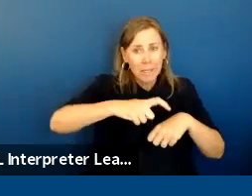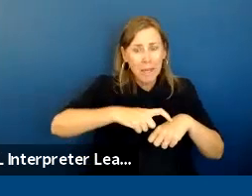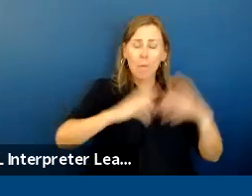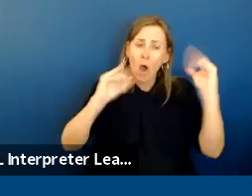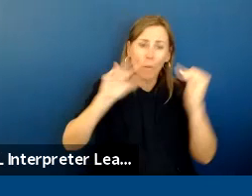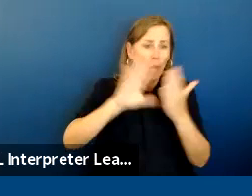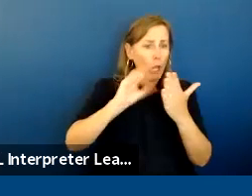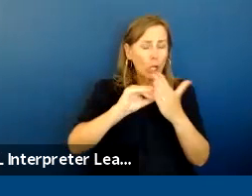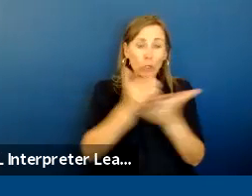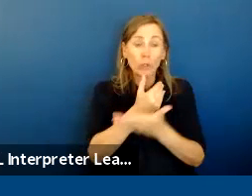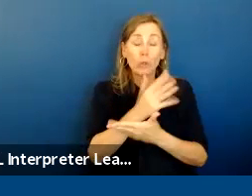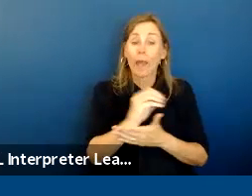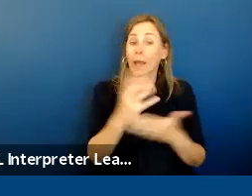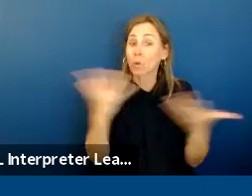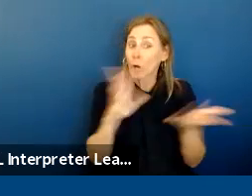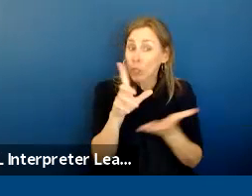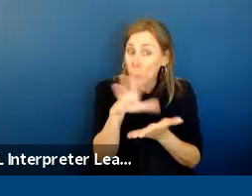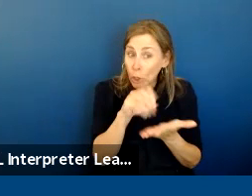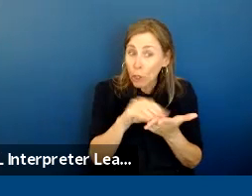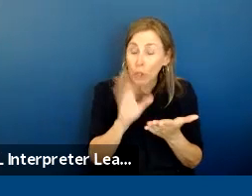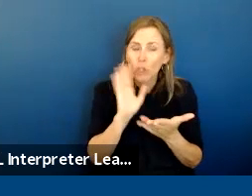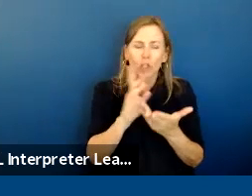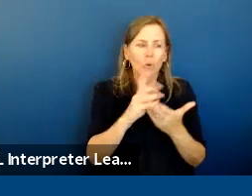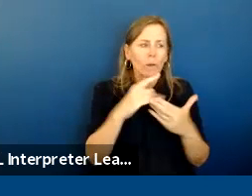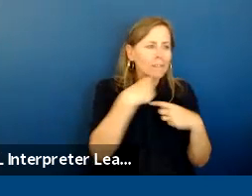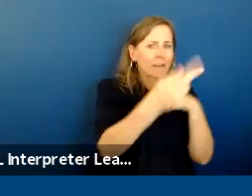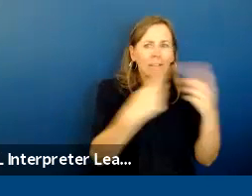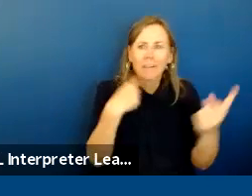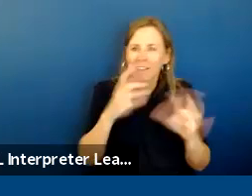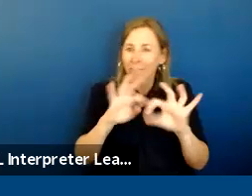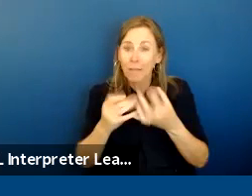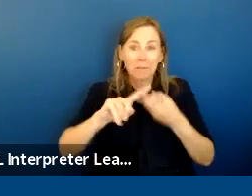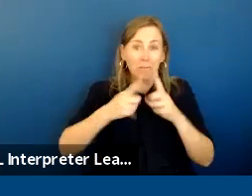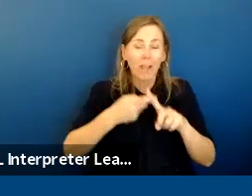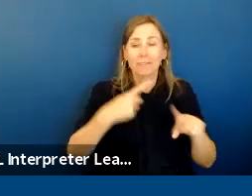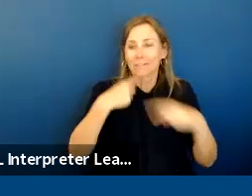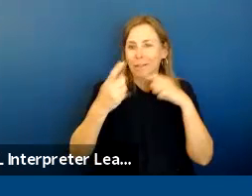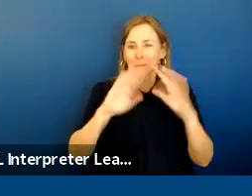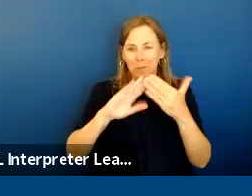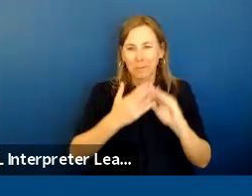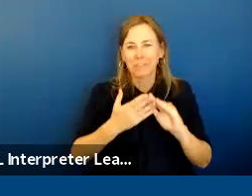and that you will share this information with your friends and family and your community.